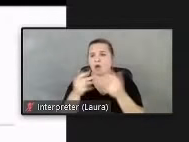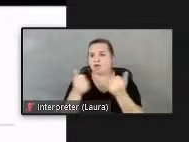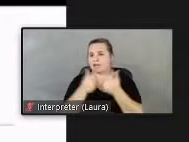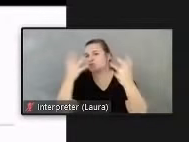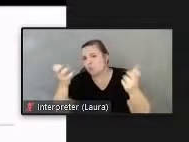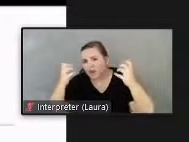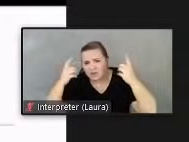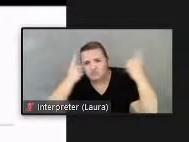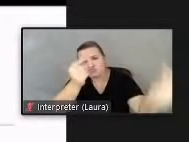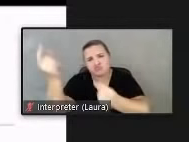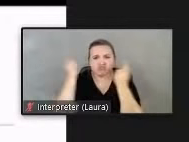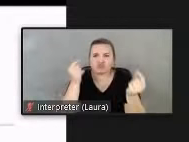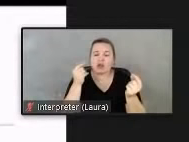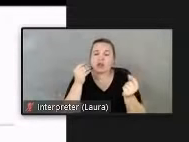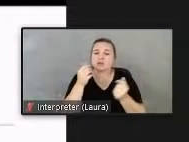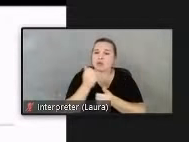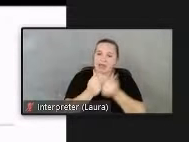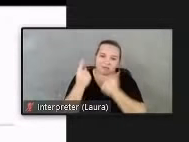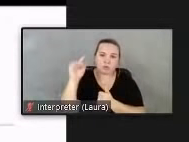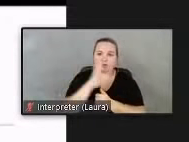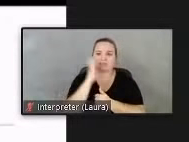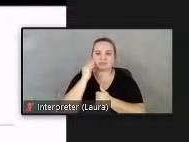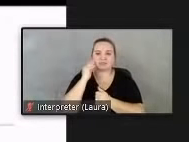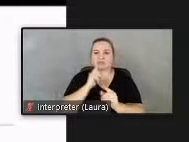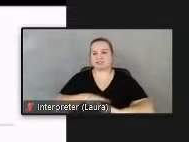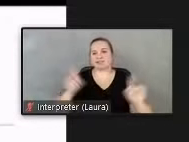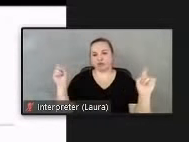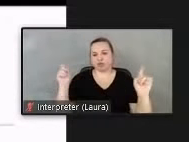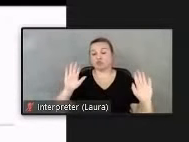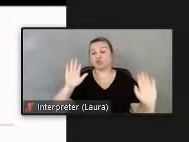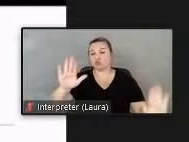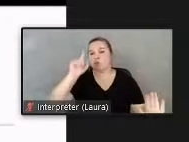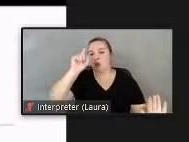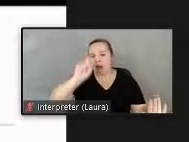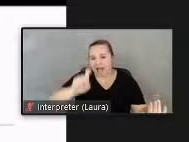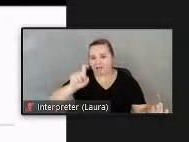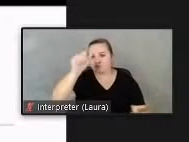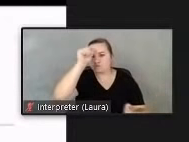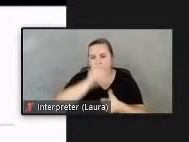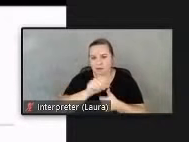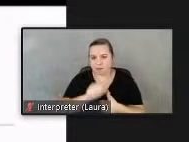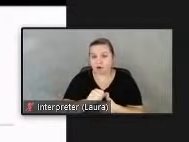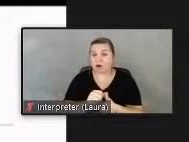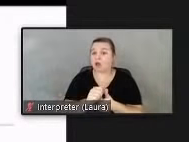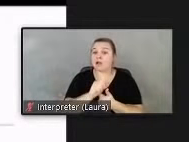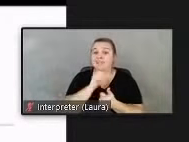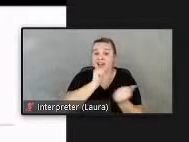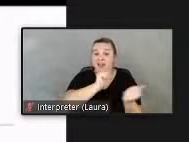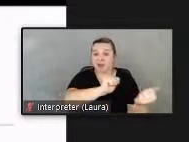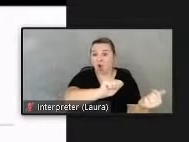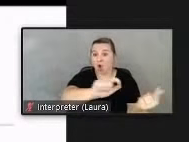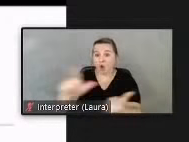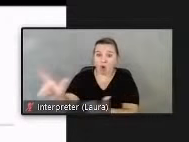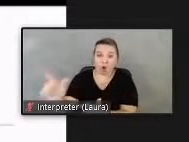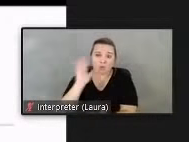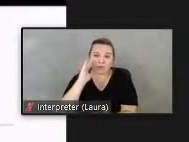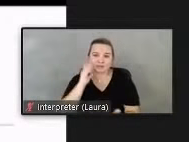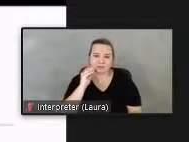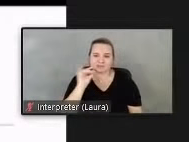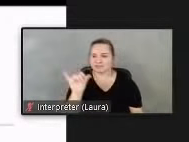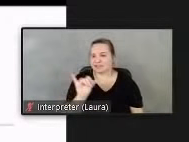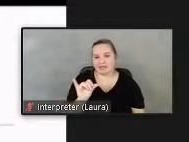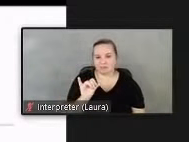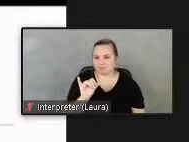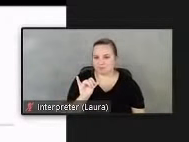So everyone's experiences are different. Just realize that there is not one response. There is not one thing. So